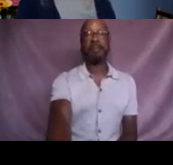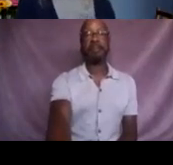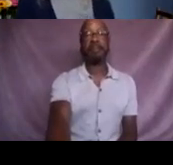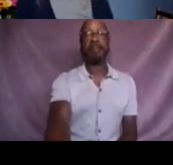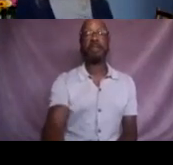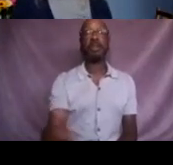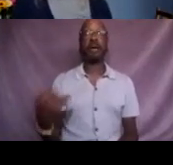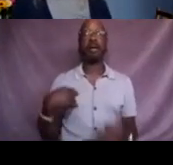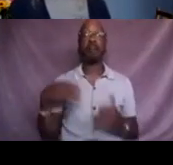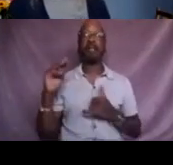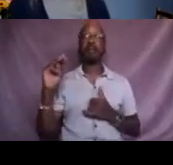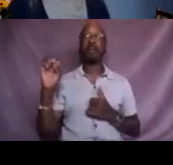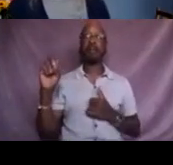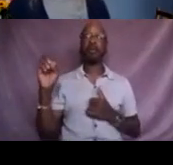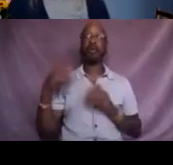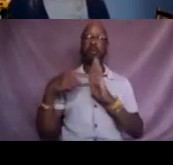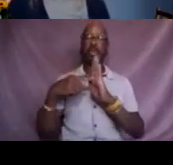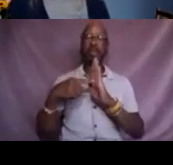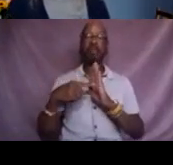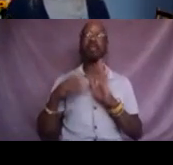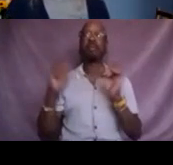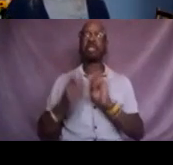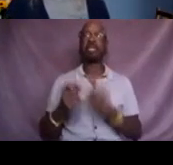part later. Okay.